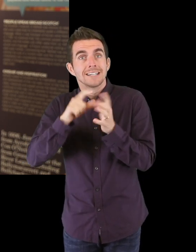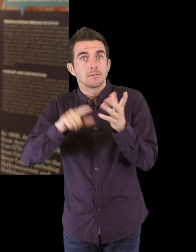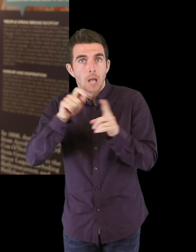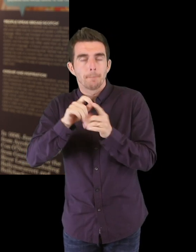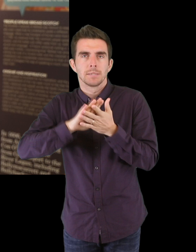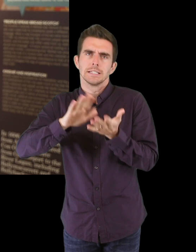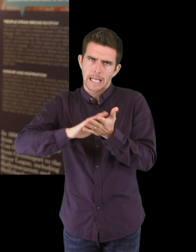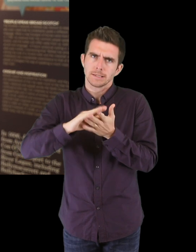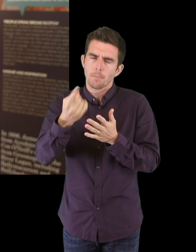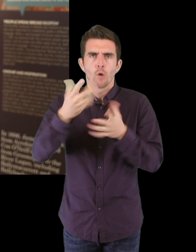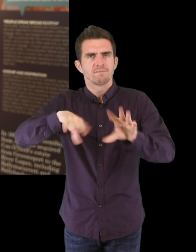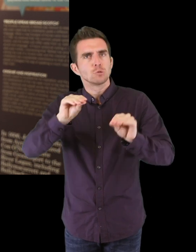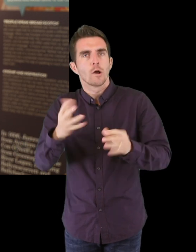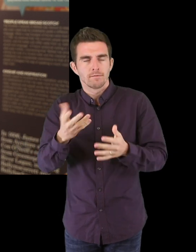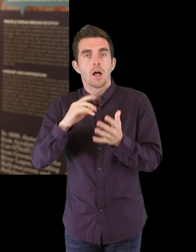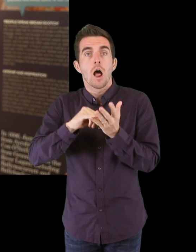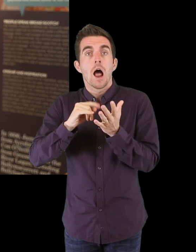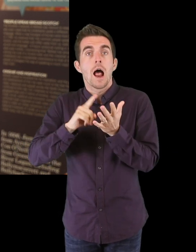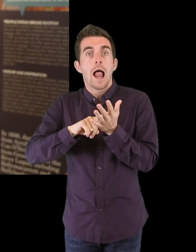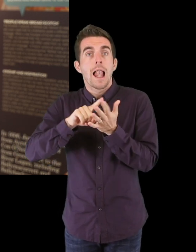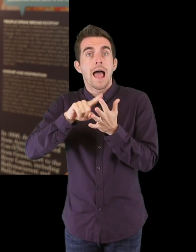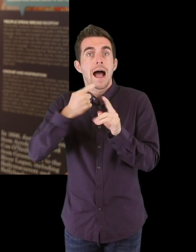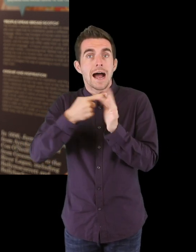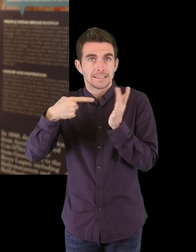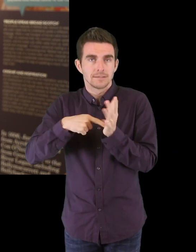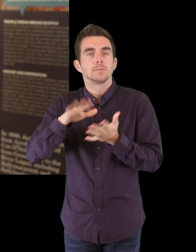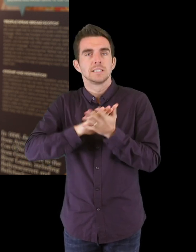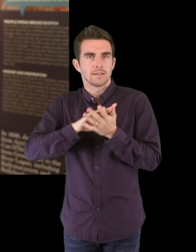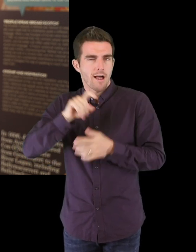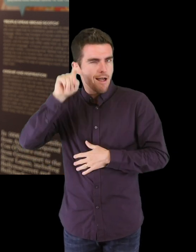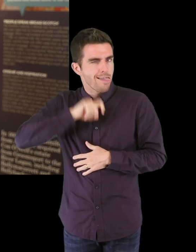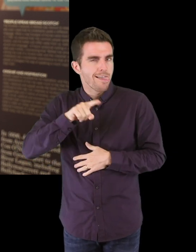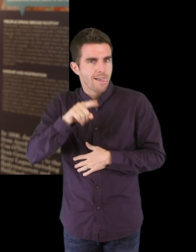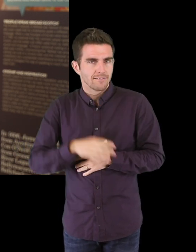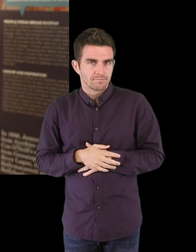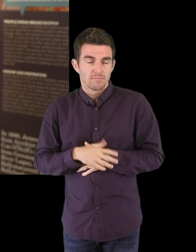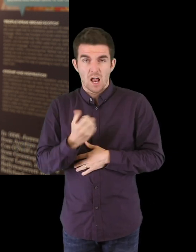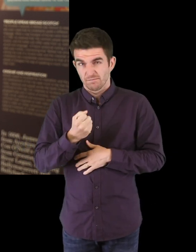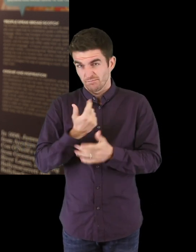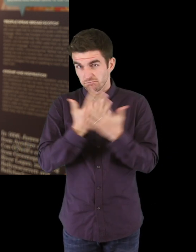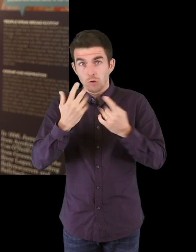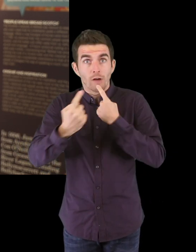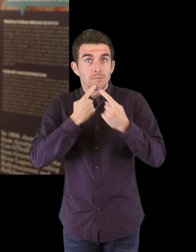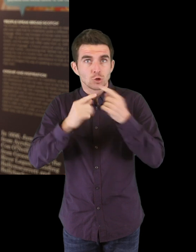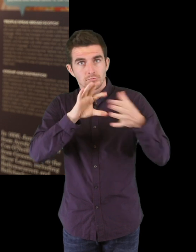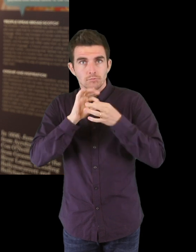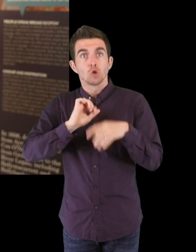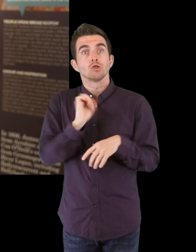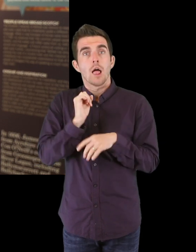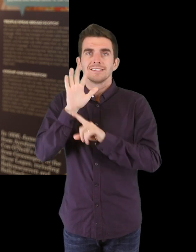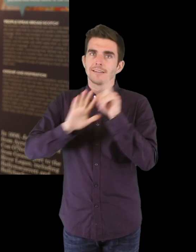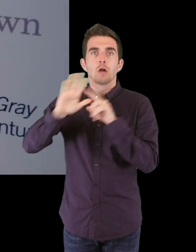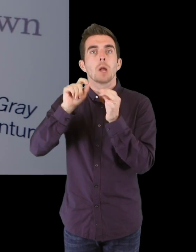shout. Red up means to tidy up or finish off. Sleekit means sly or sneaky. We feature